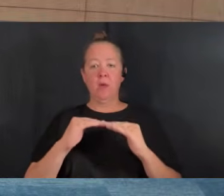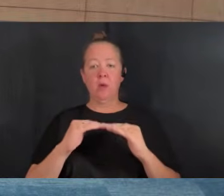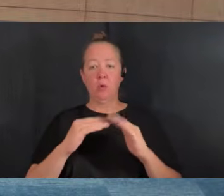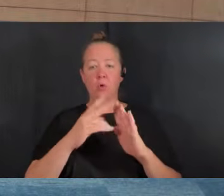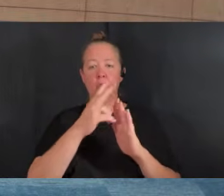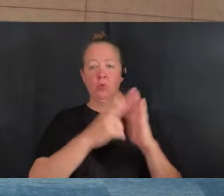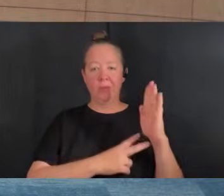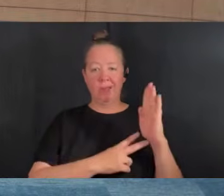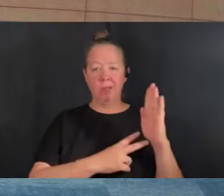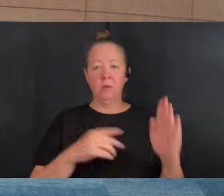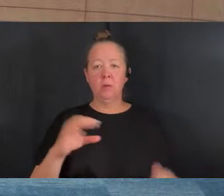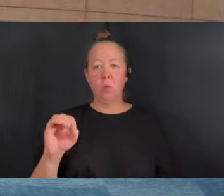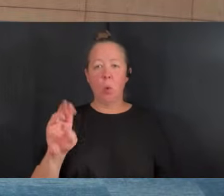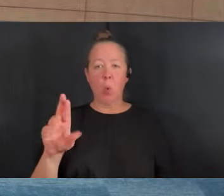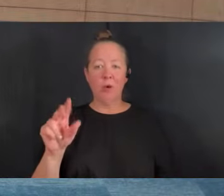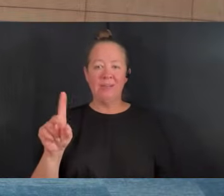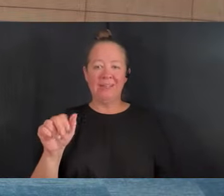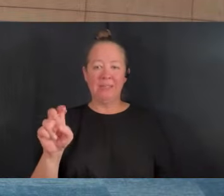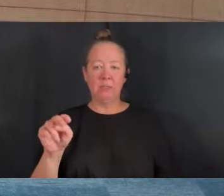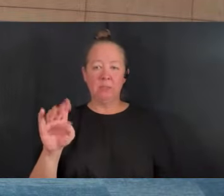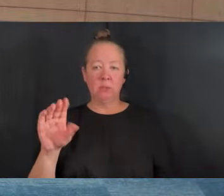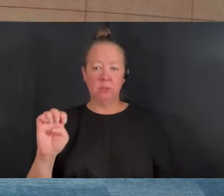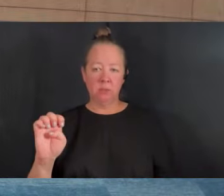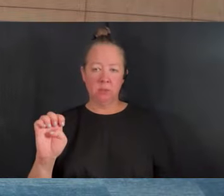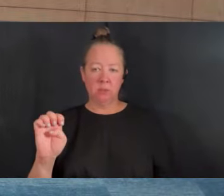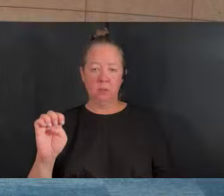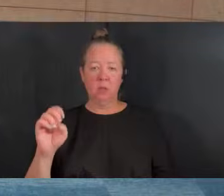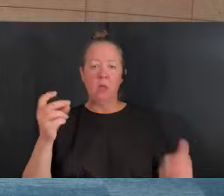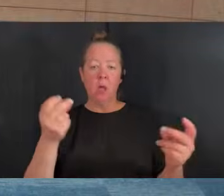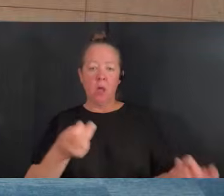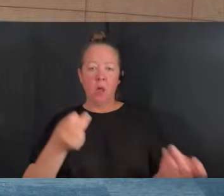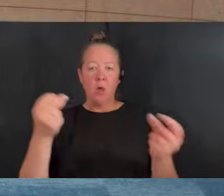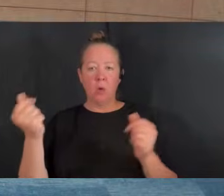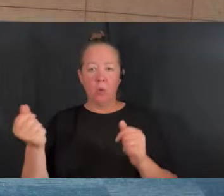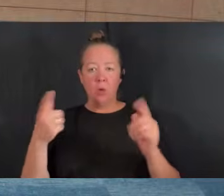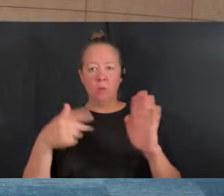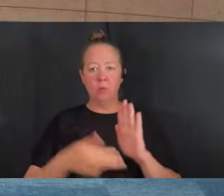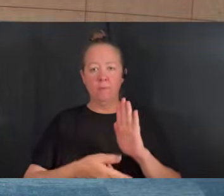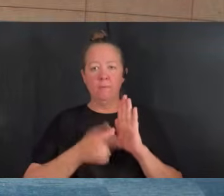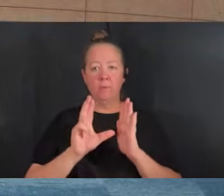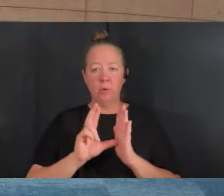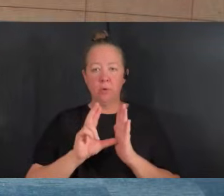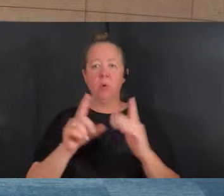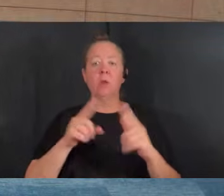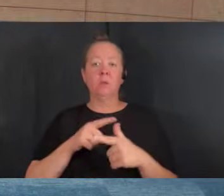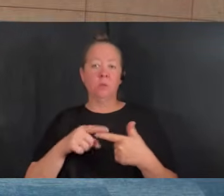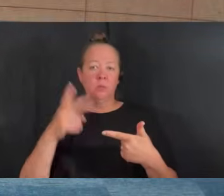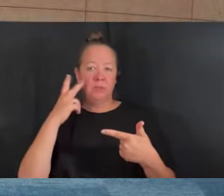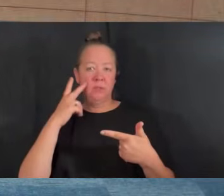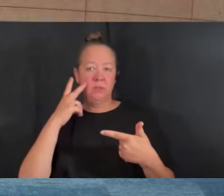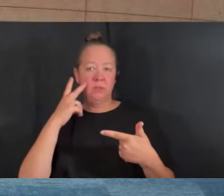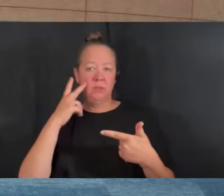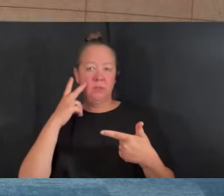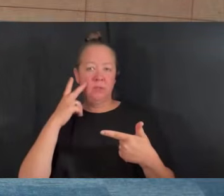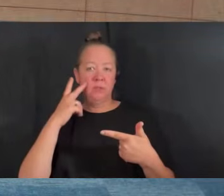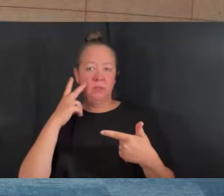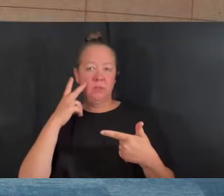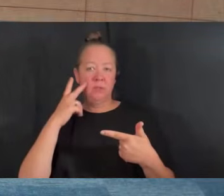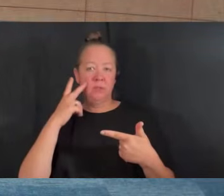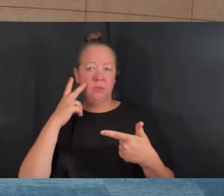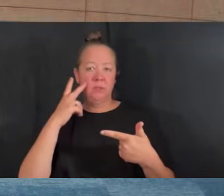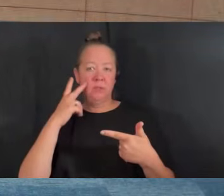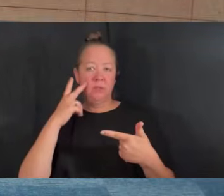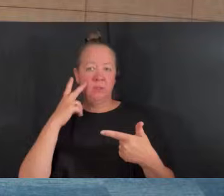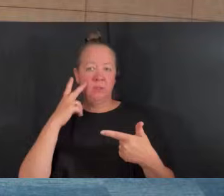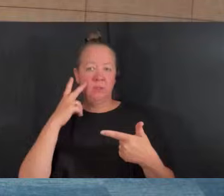overview, and then we shall see if there's any public input, and then we'll have a motion. So